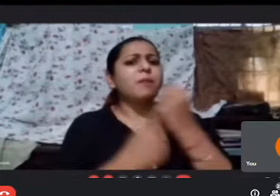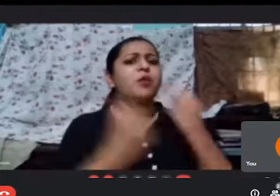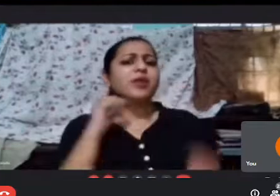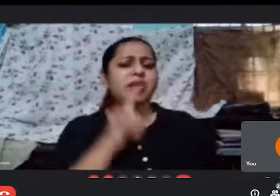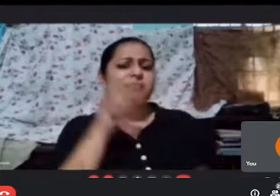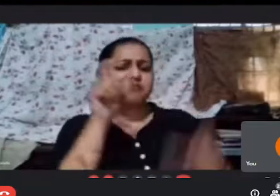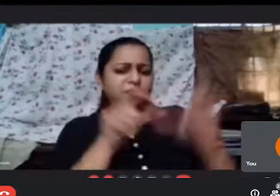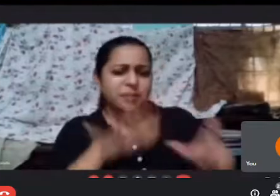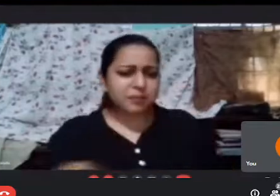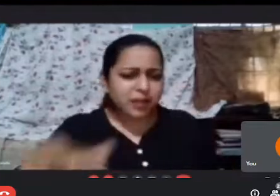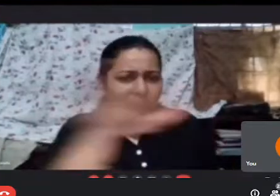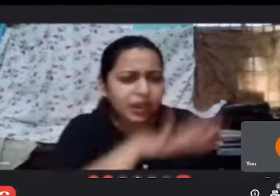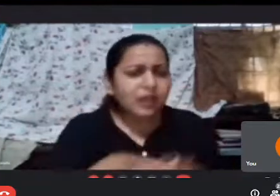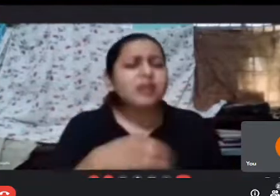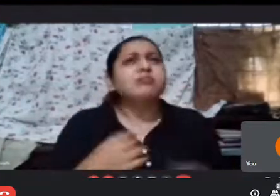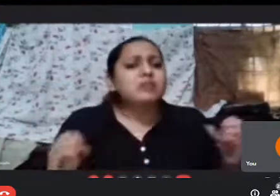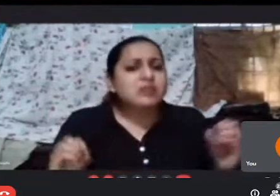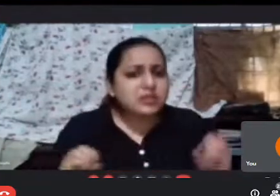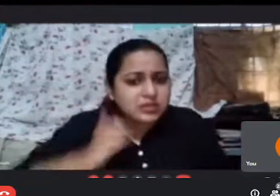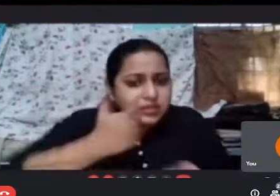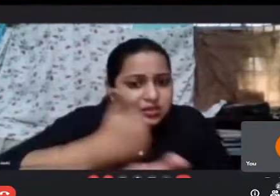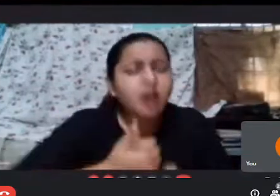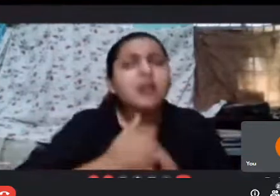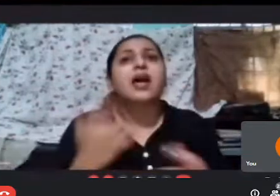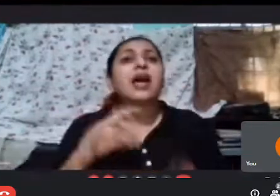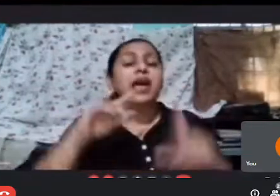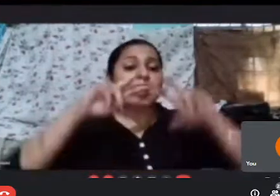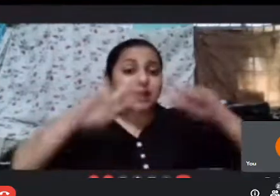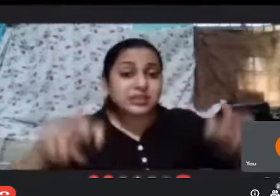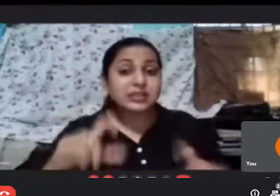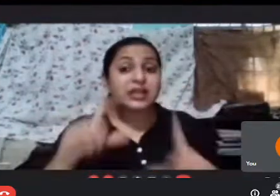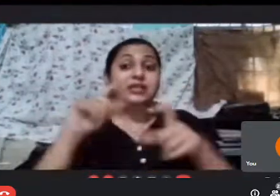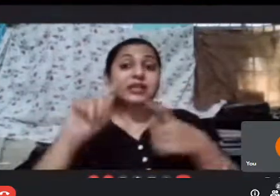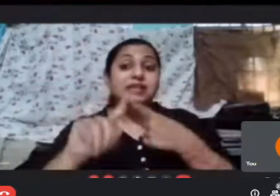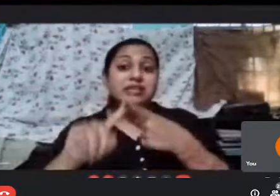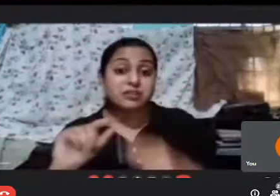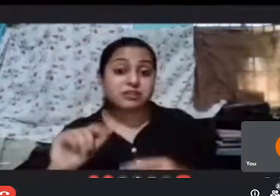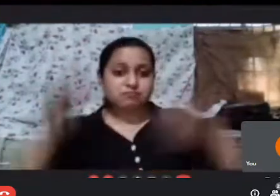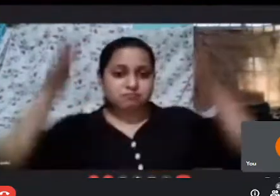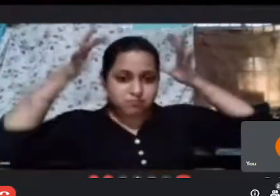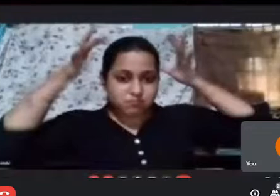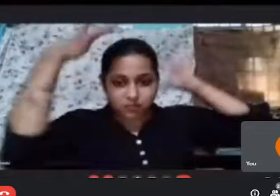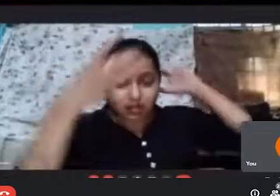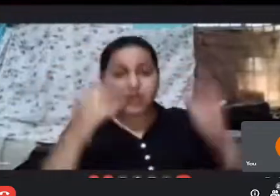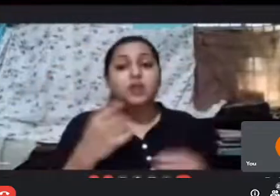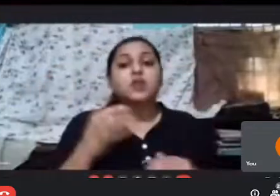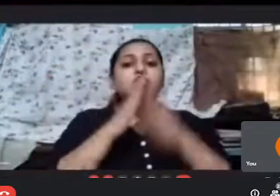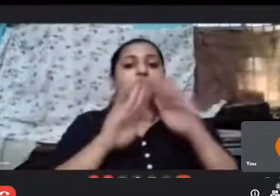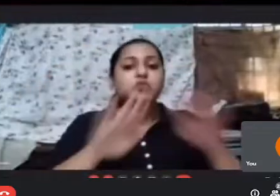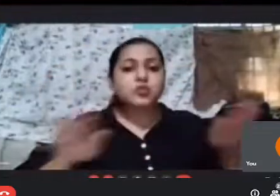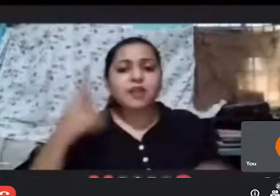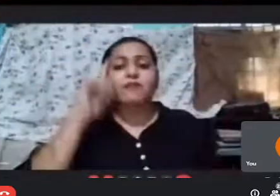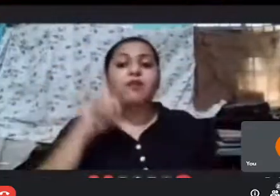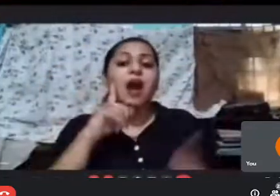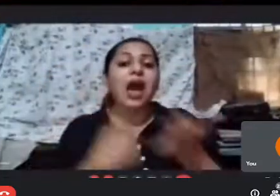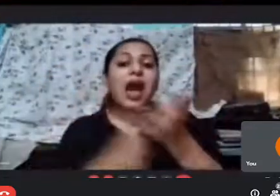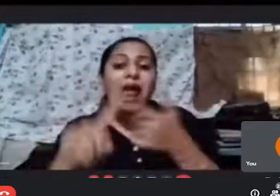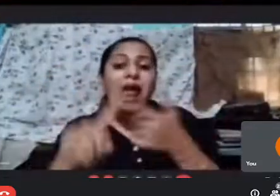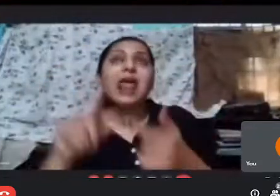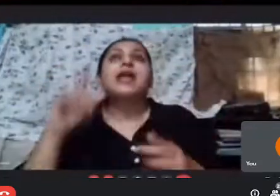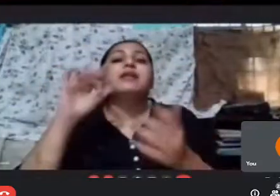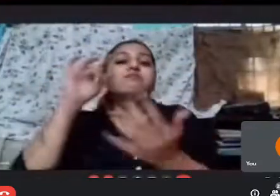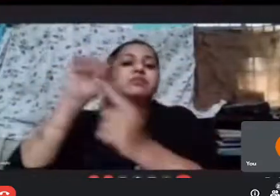as research degree students at the Islands Institute. Over the years, she has